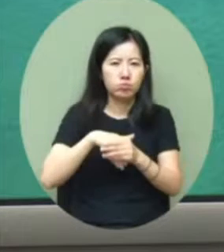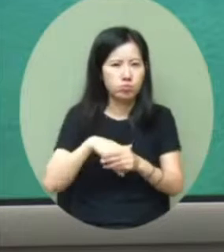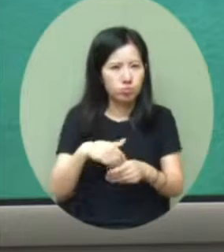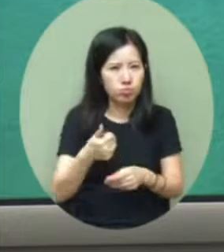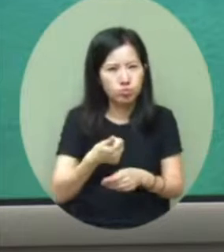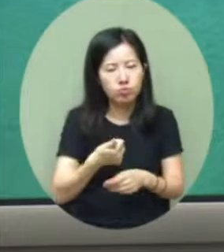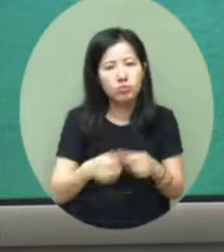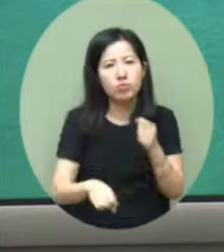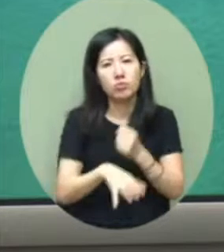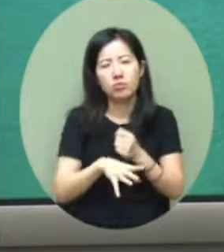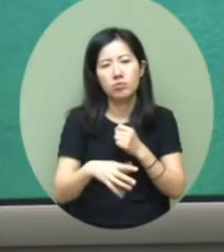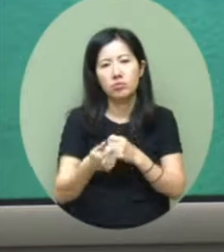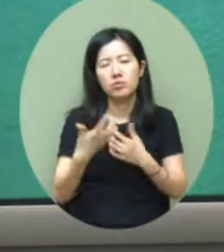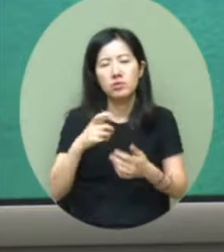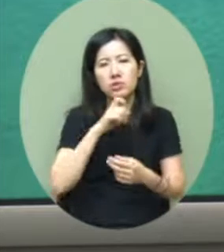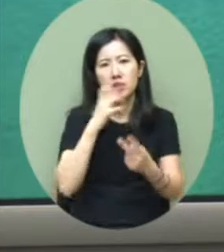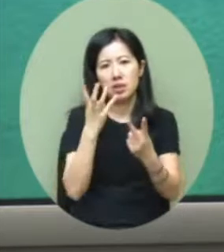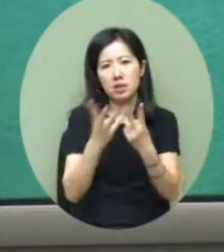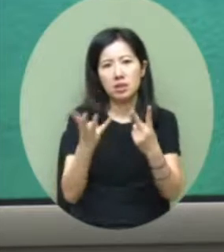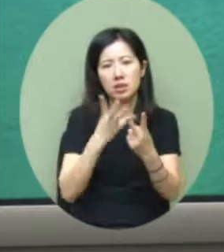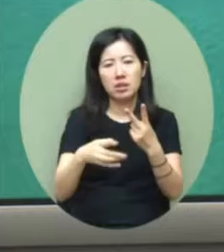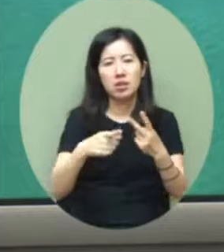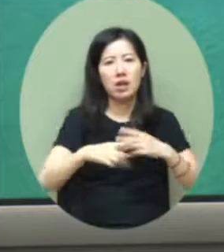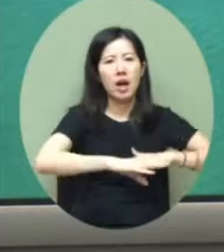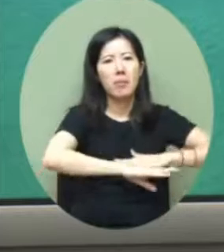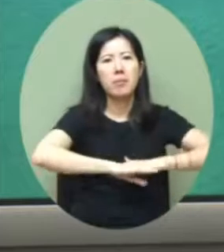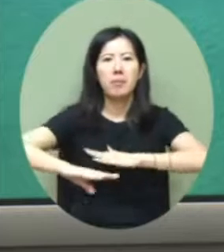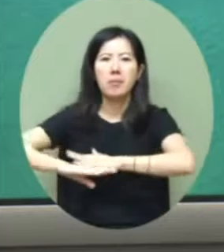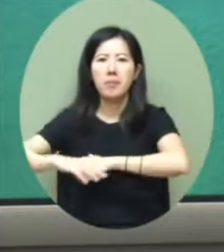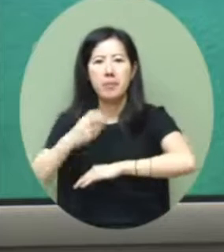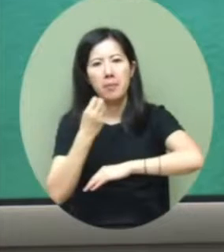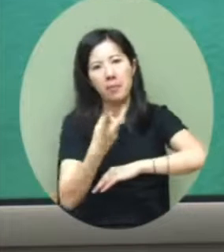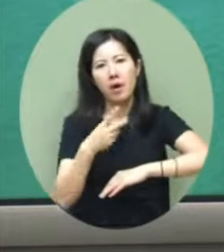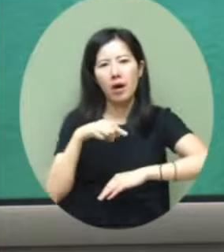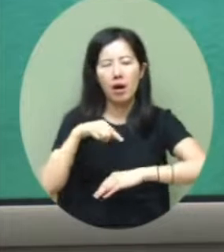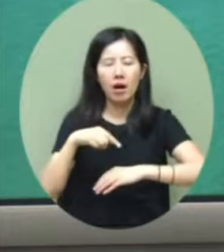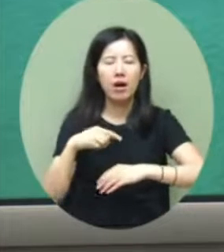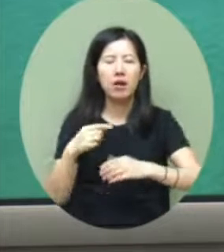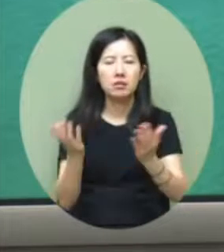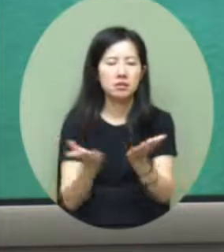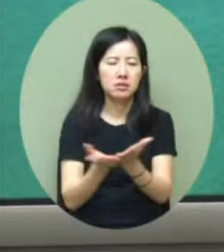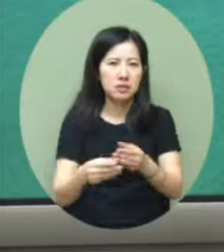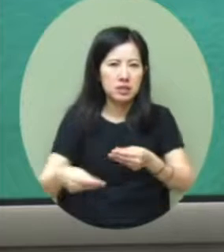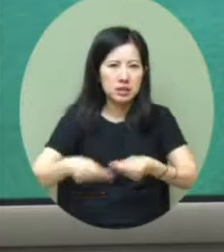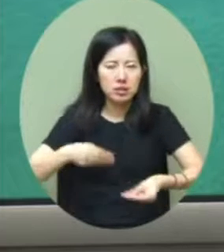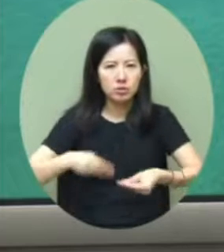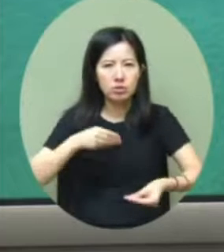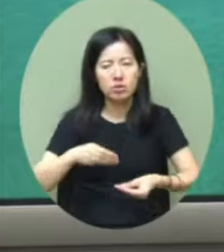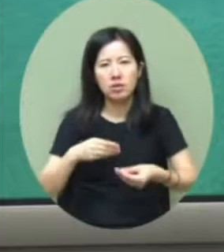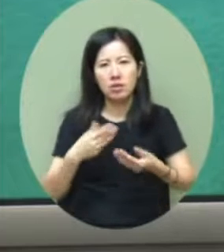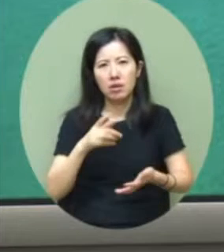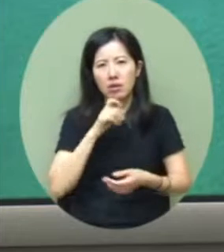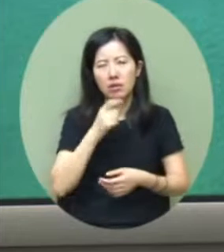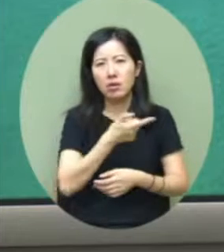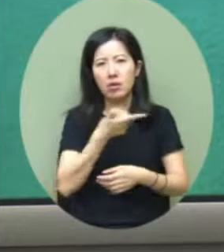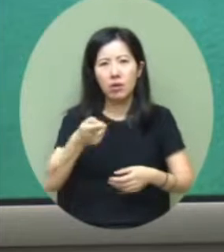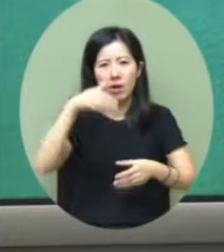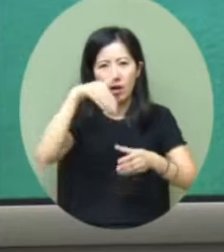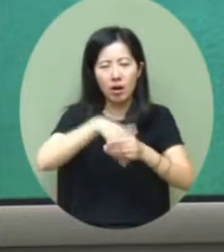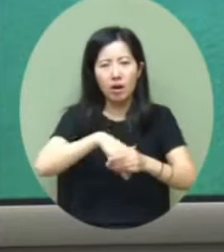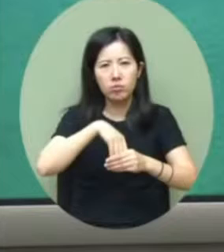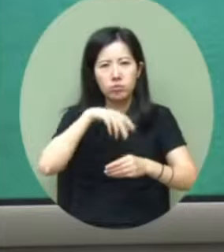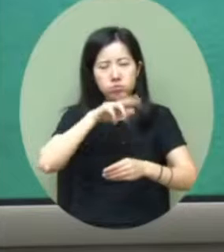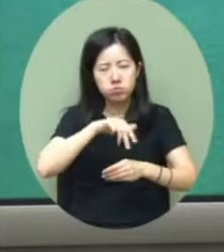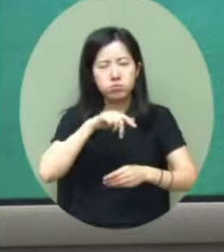use of the scheme to invest. Currently, there are 24 dual counter securities